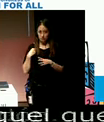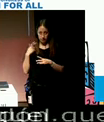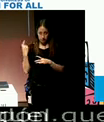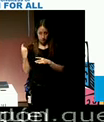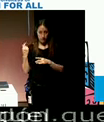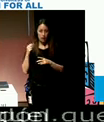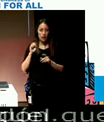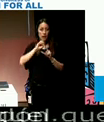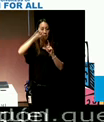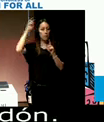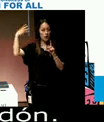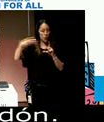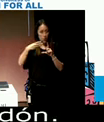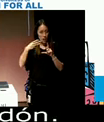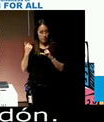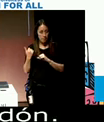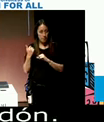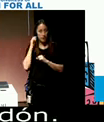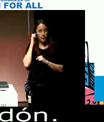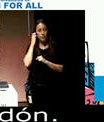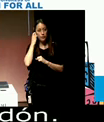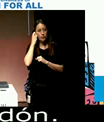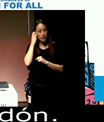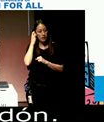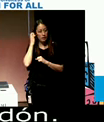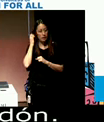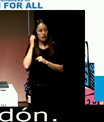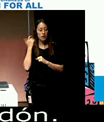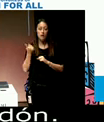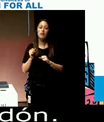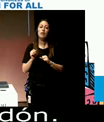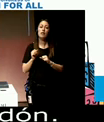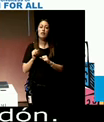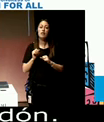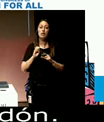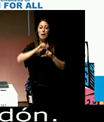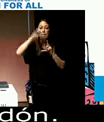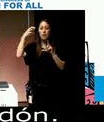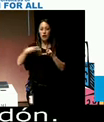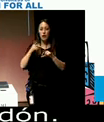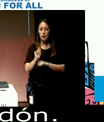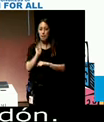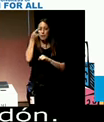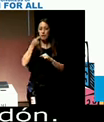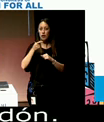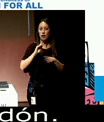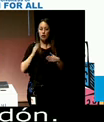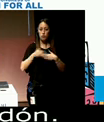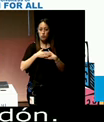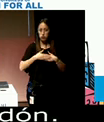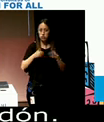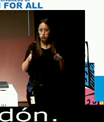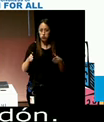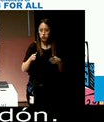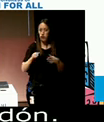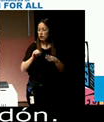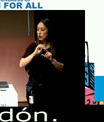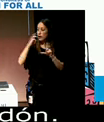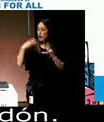The map shows the accessible places. A color indicator shows the density of